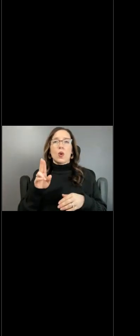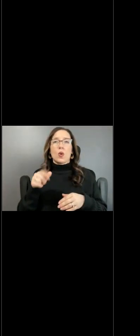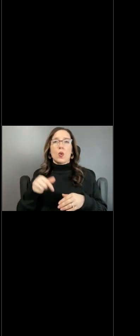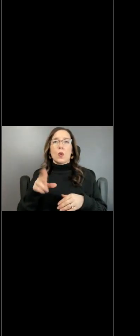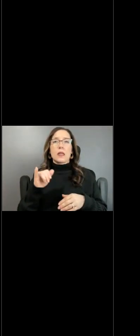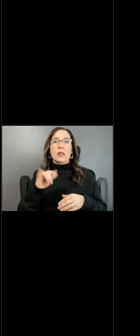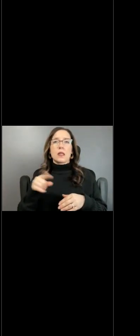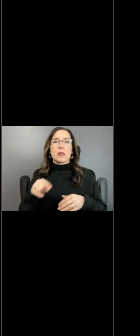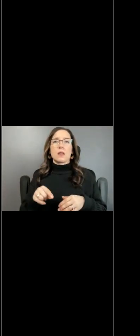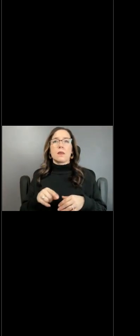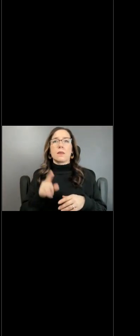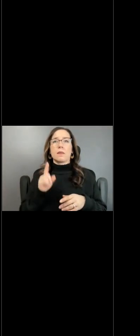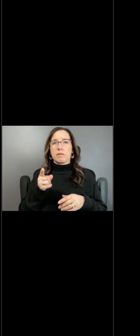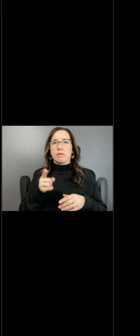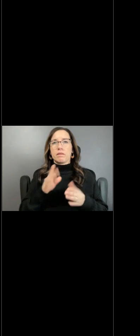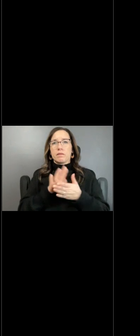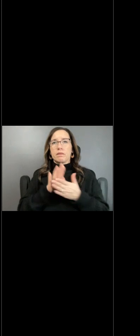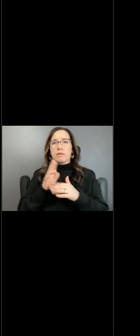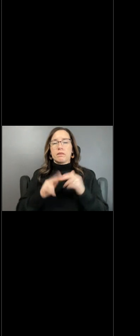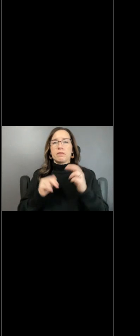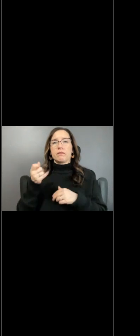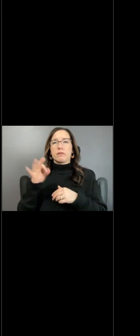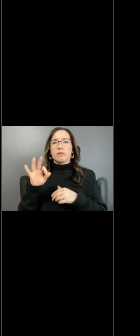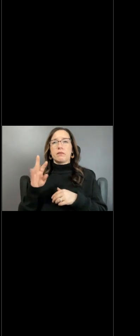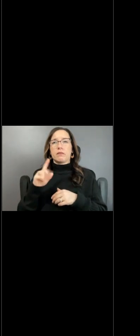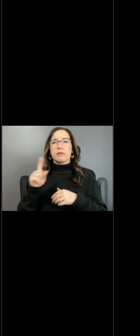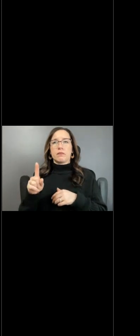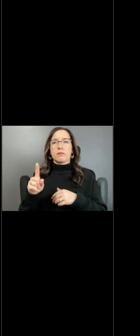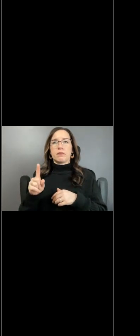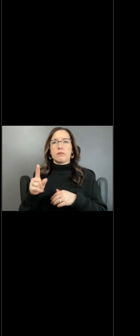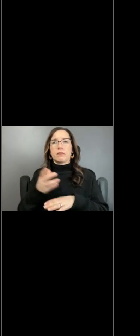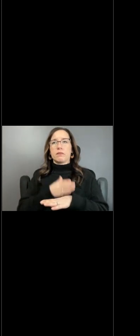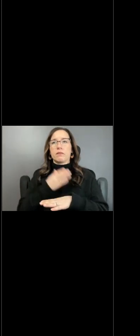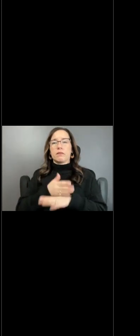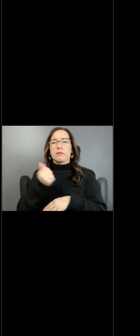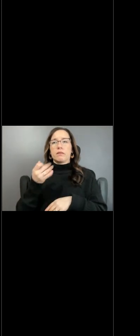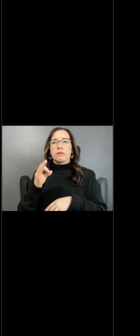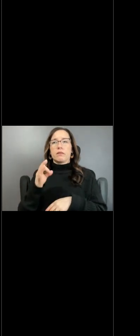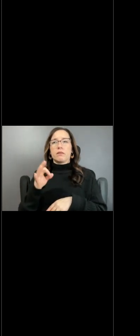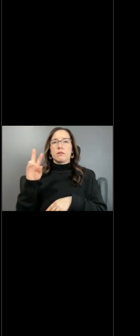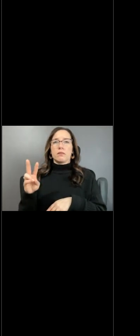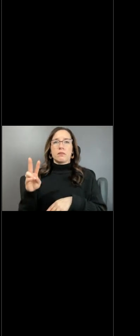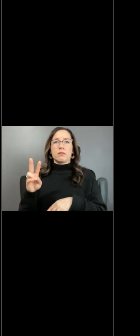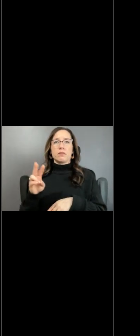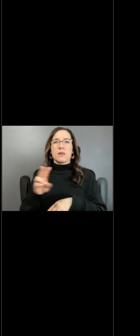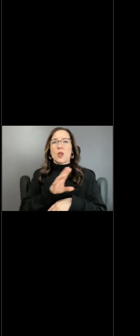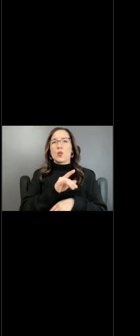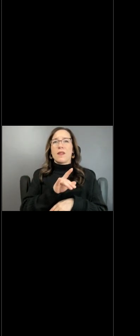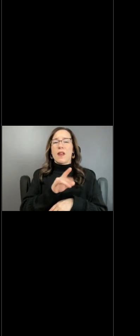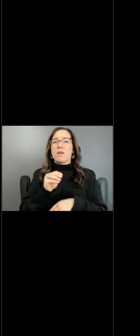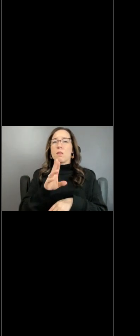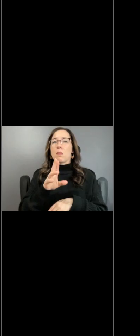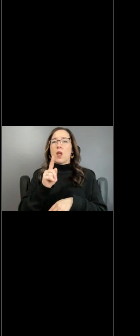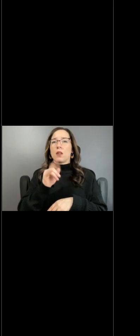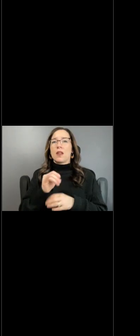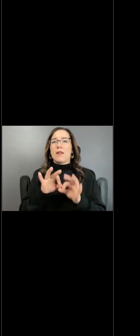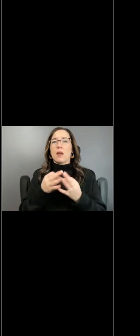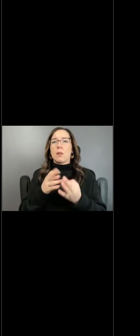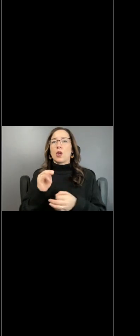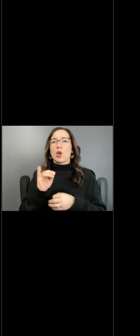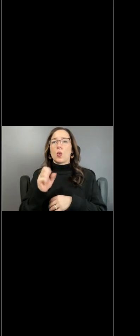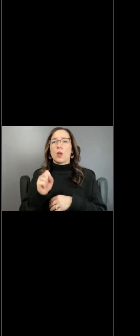1, a school built in 1971 and rehabilitated in 1992 into 25 multifamily units is blank under